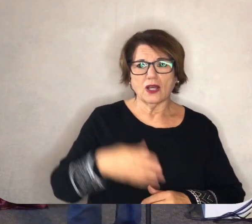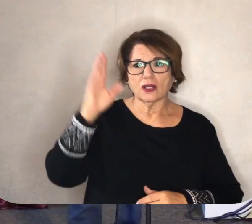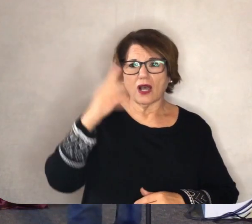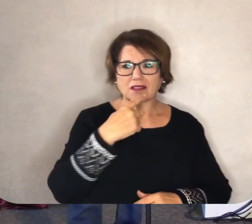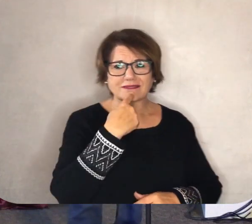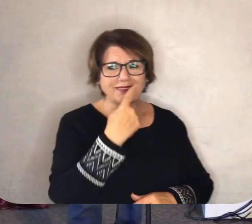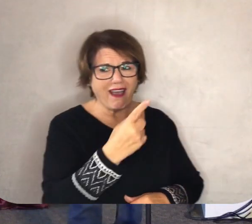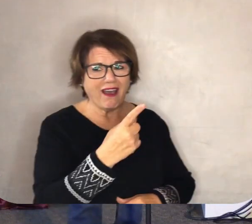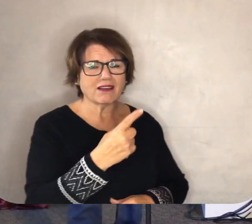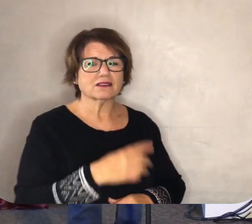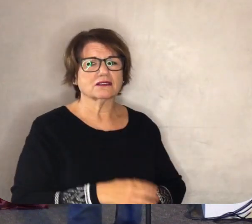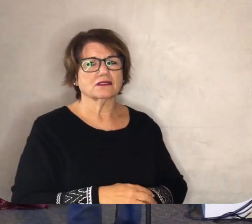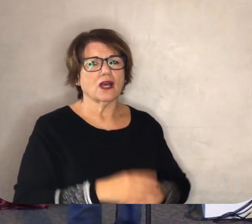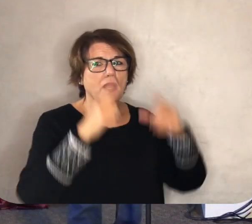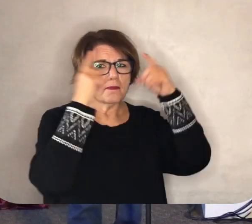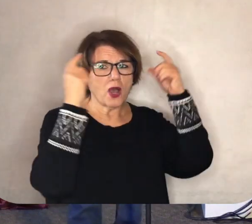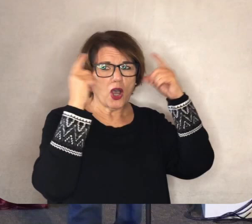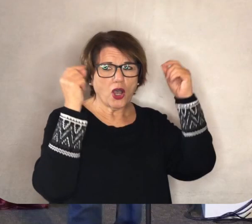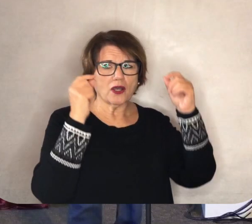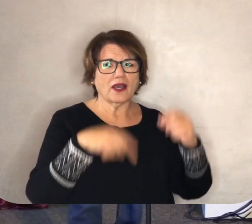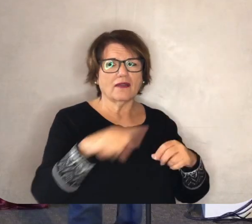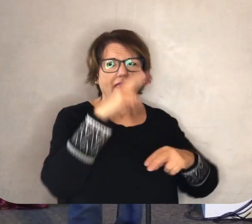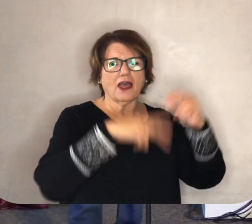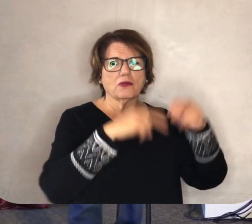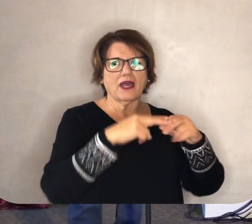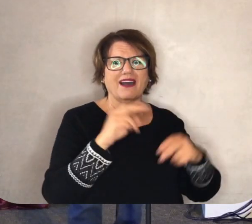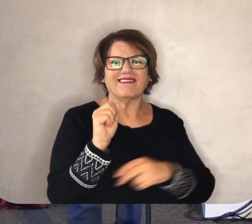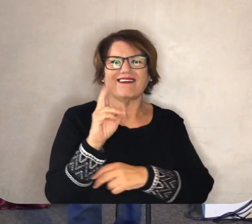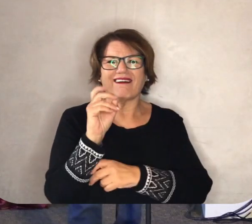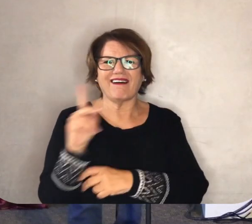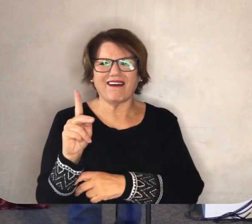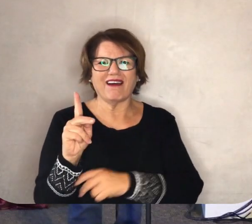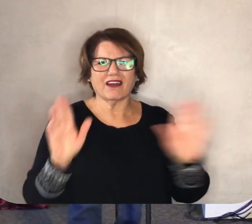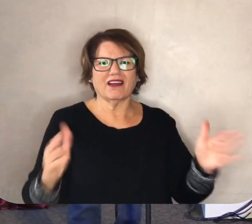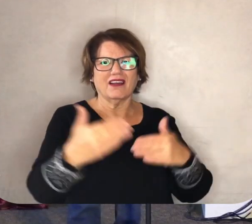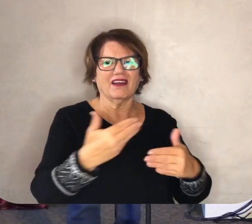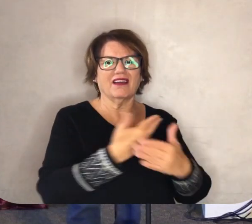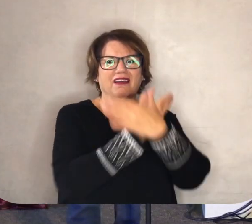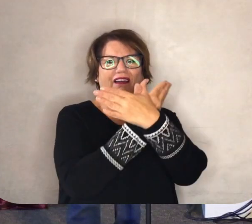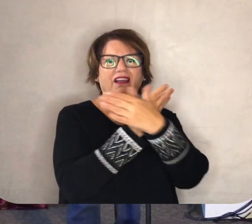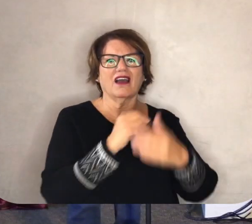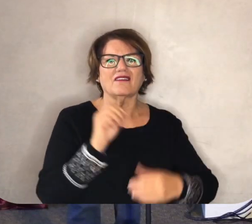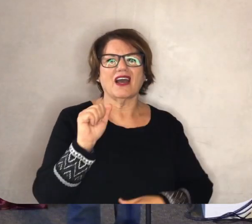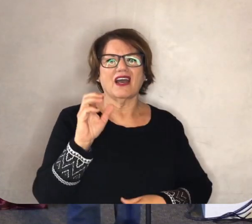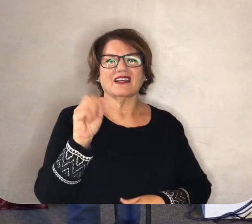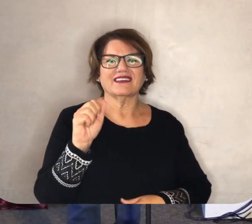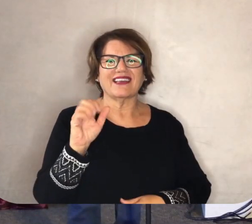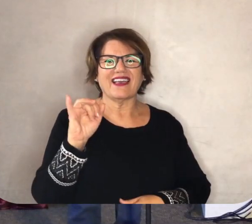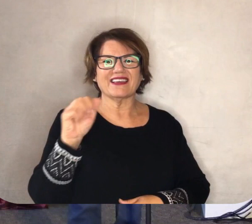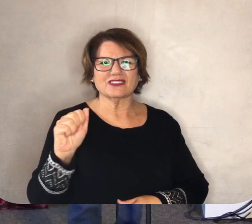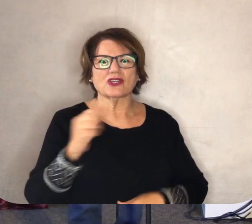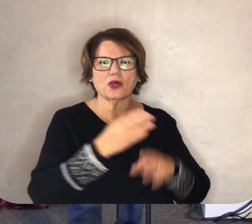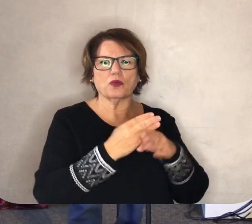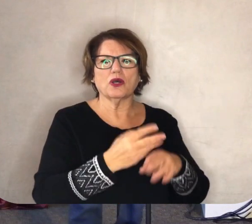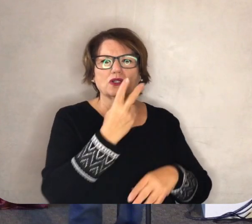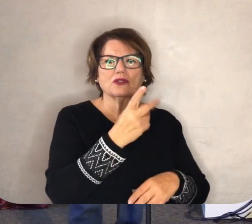to Moses, "They shall construct an ark of acacia wood, 2.5 cubits long